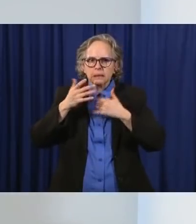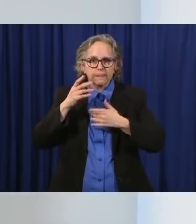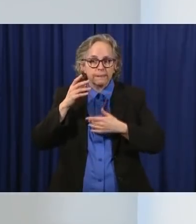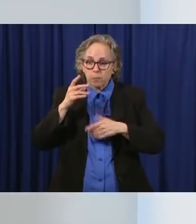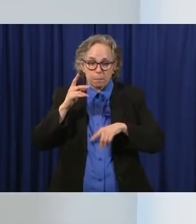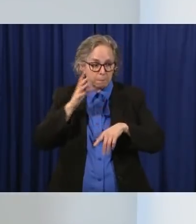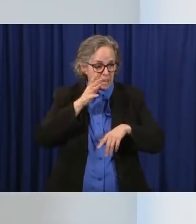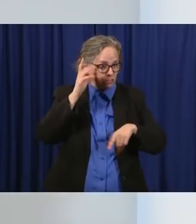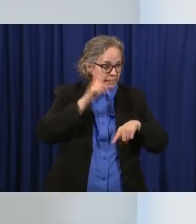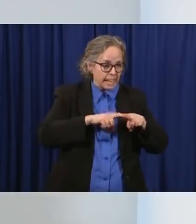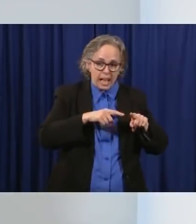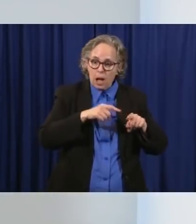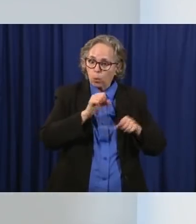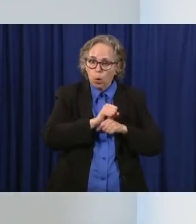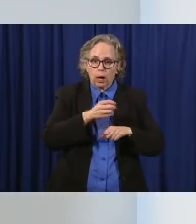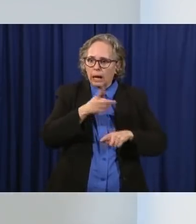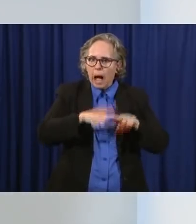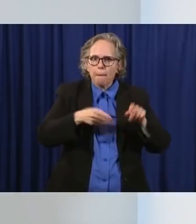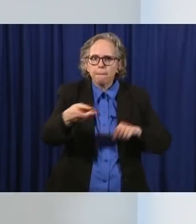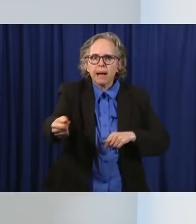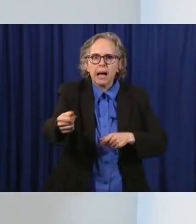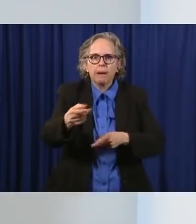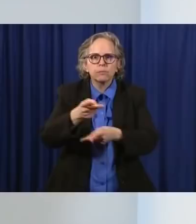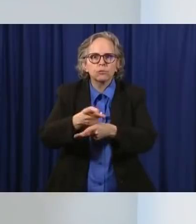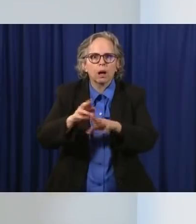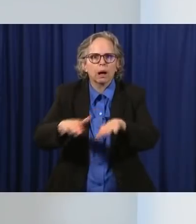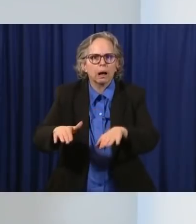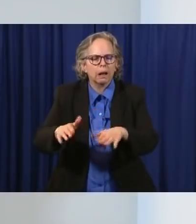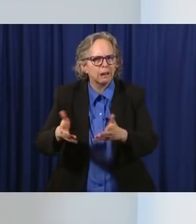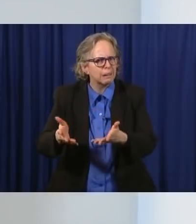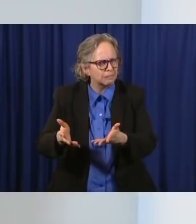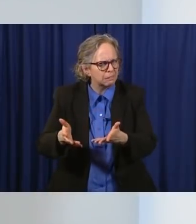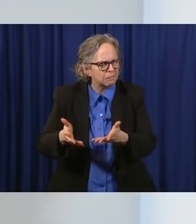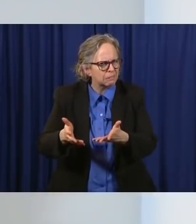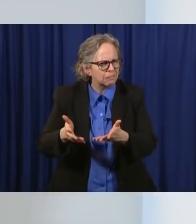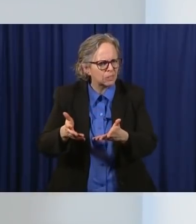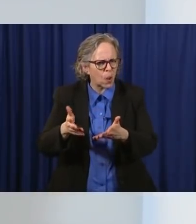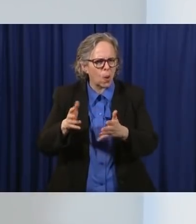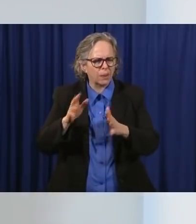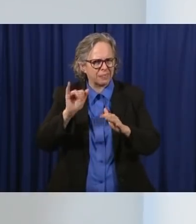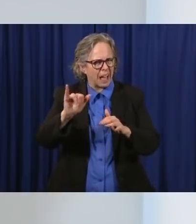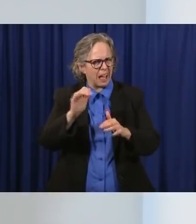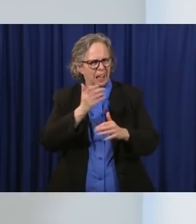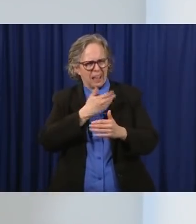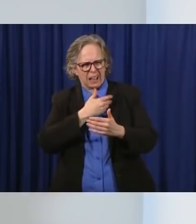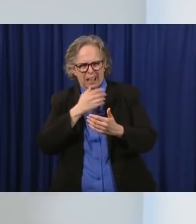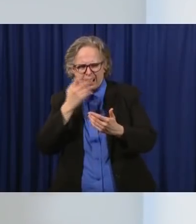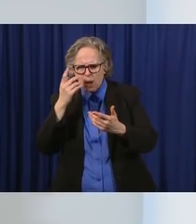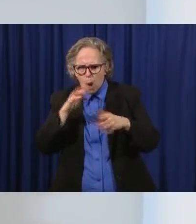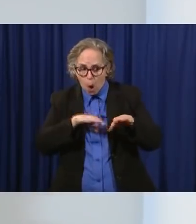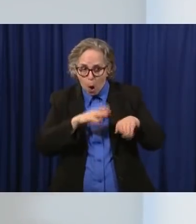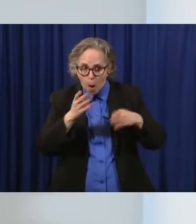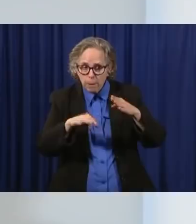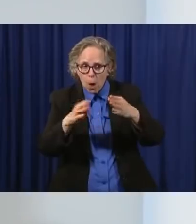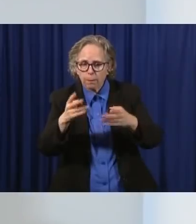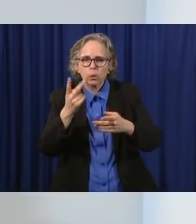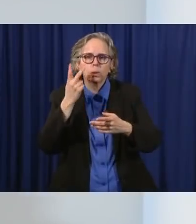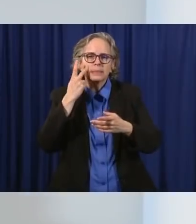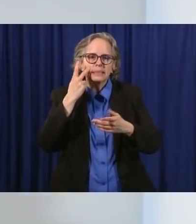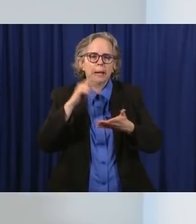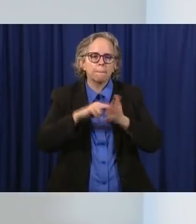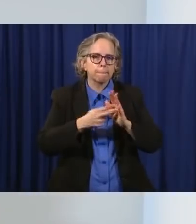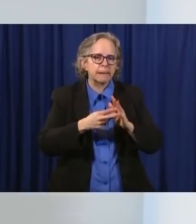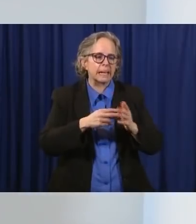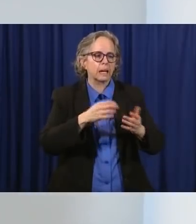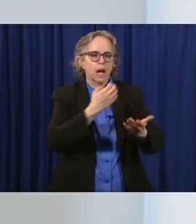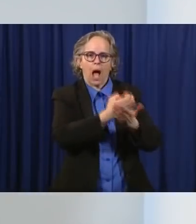some economic virtue as well in the approach that the governor is taking on this to help support those child care